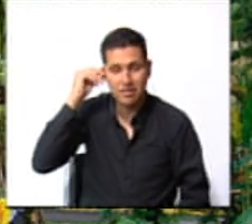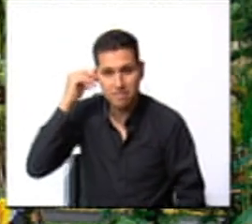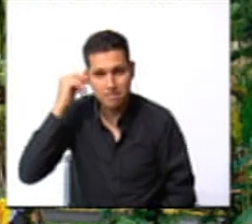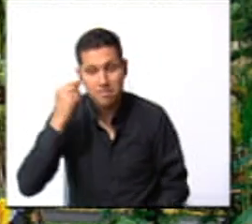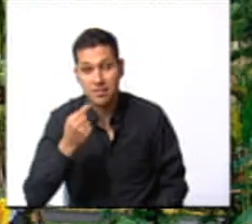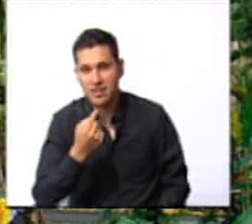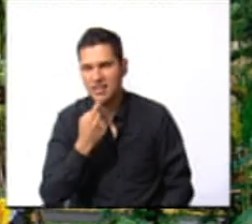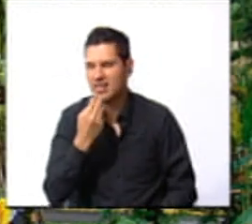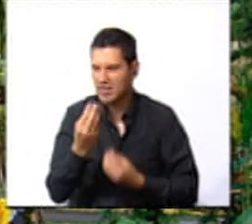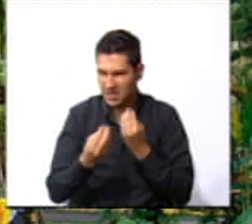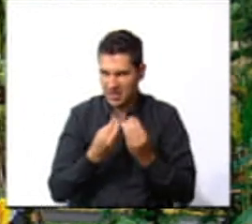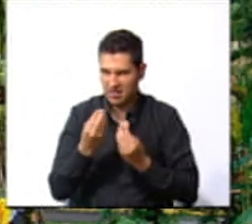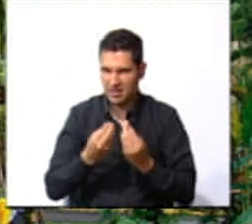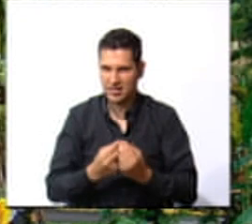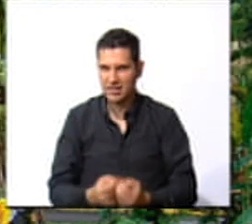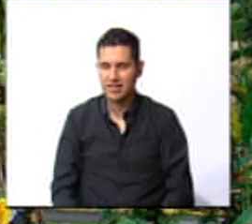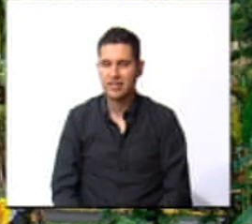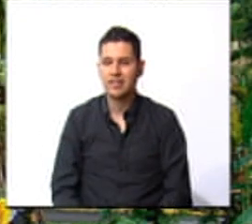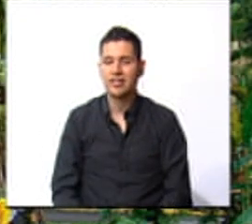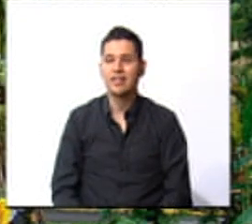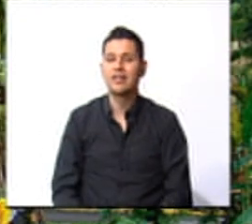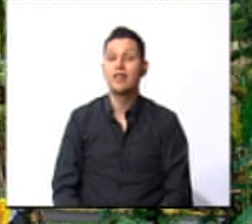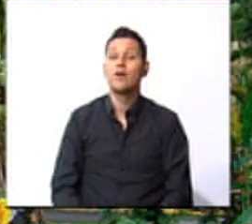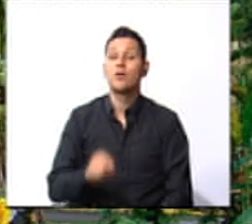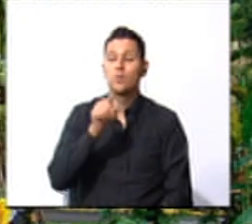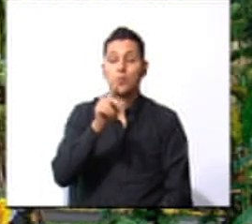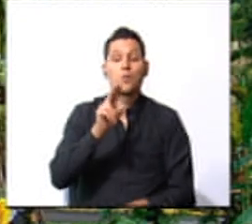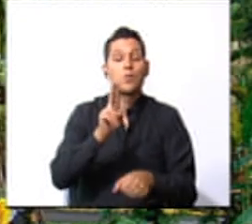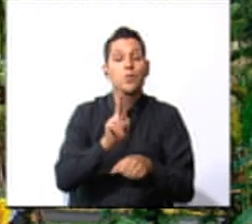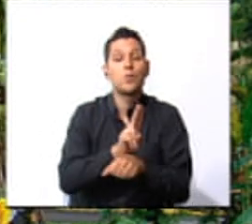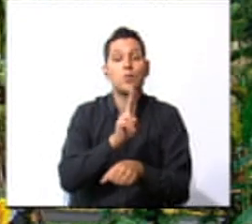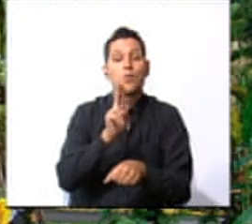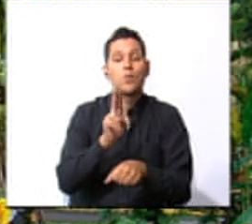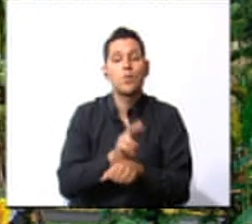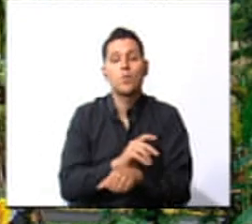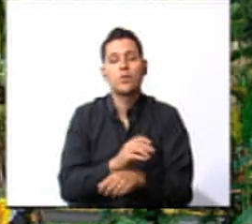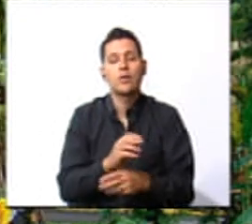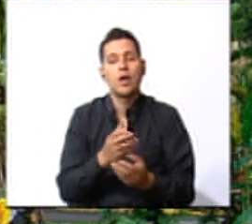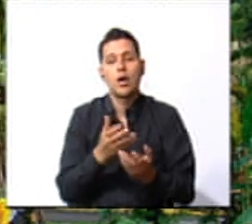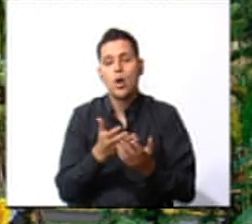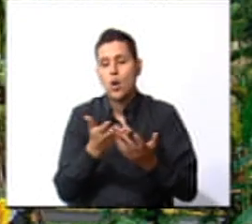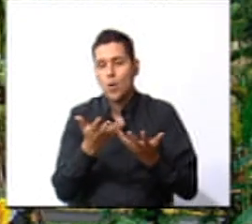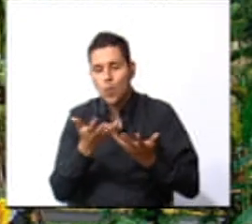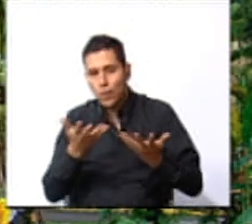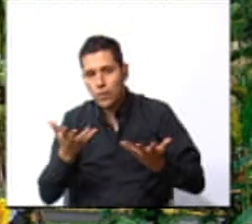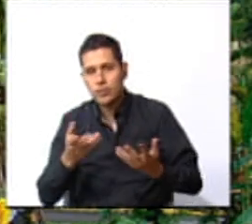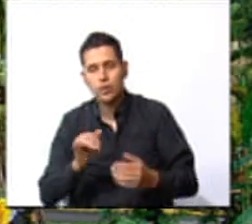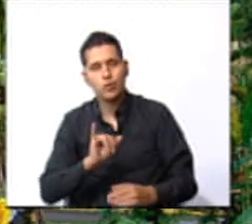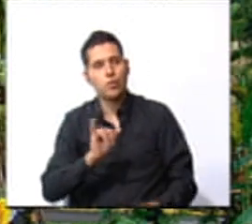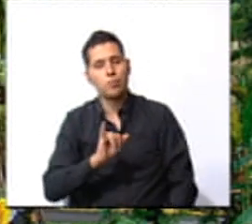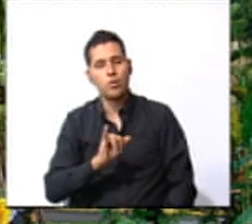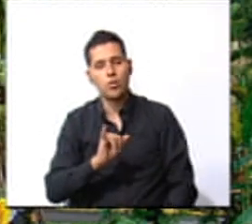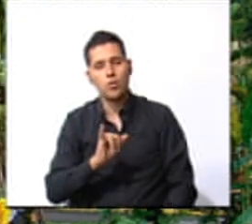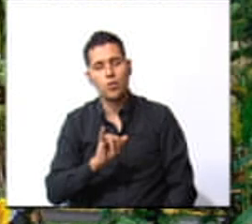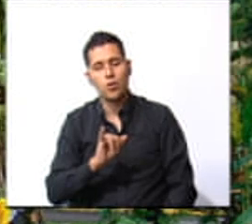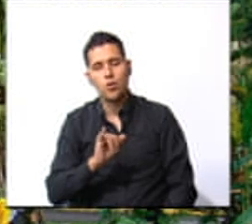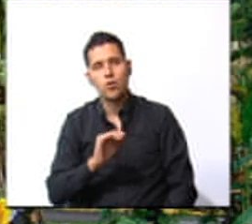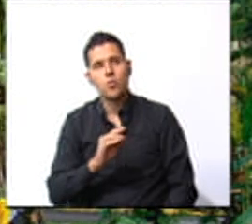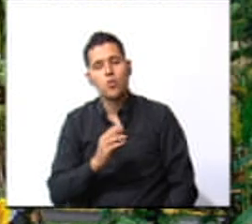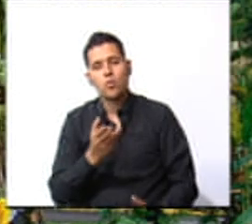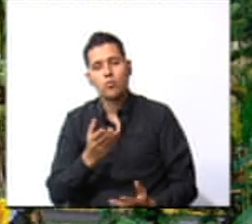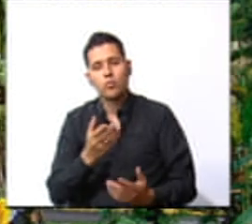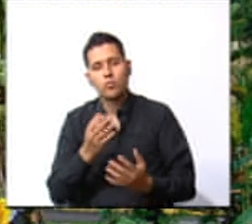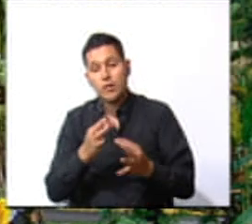paragraph. And we use adjectives. Adjectives are very